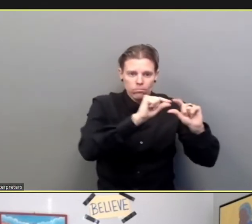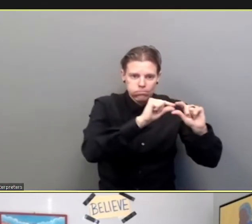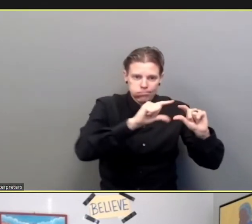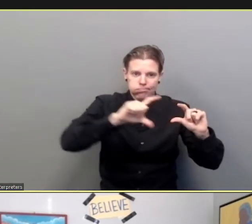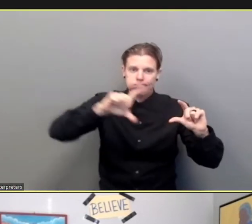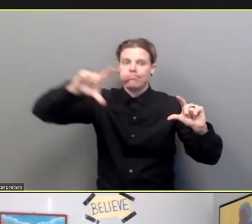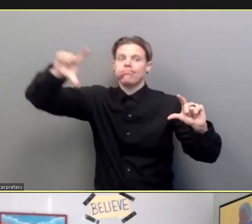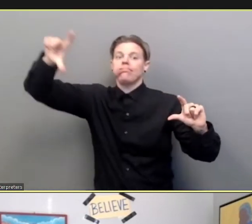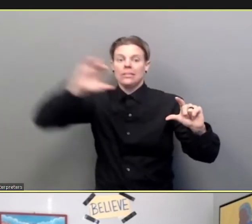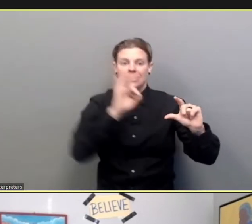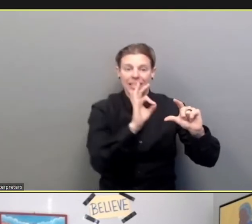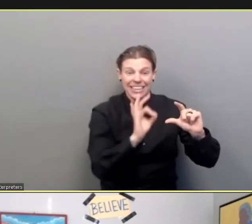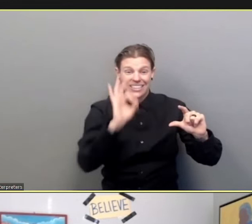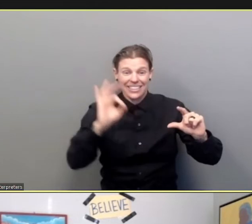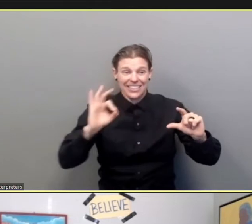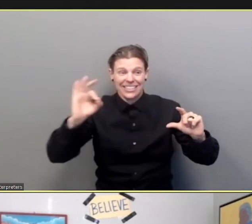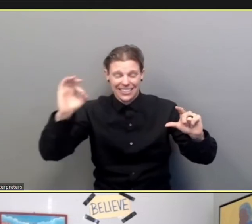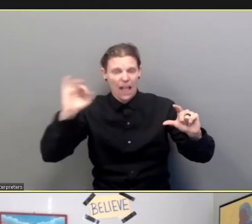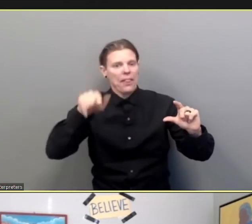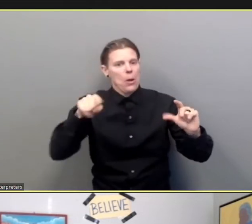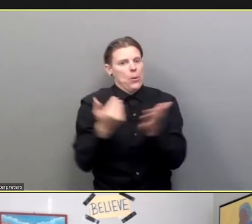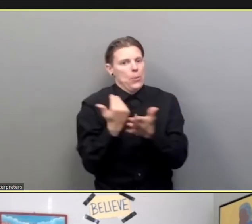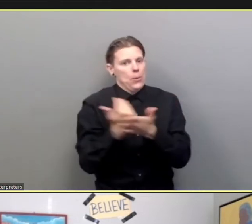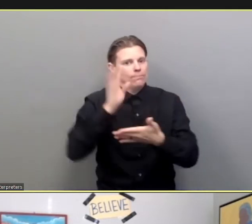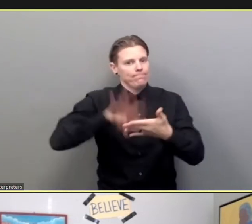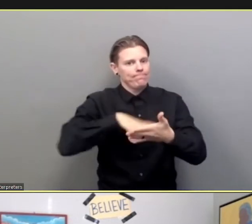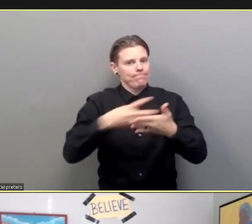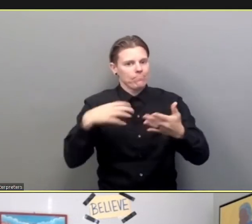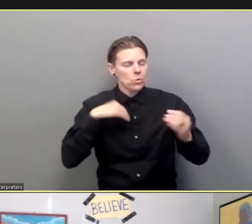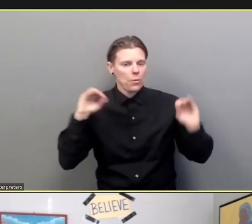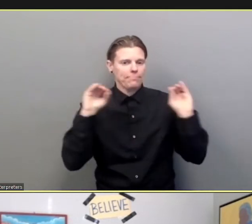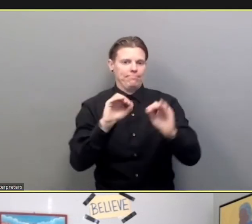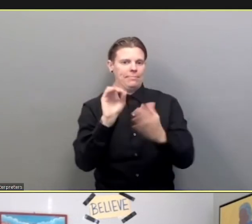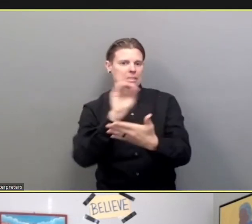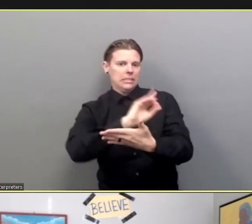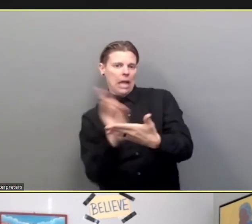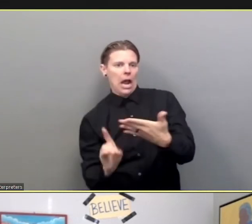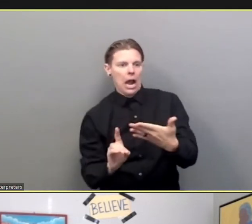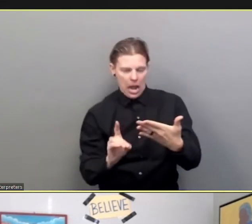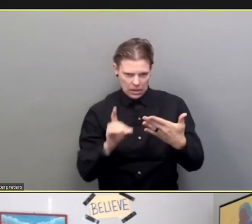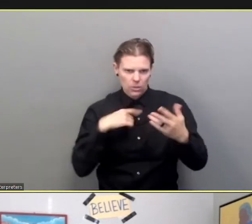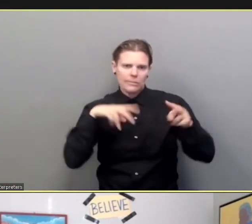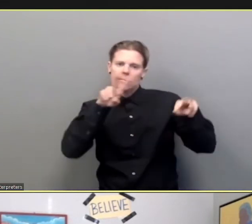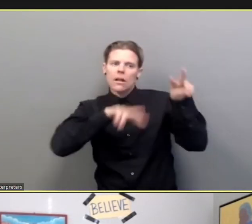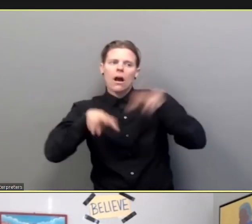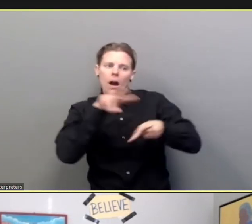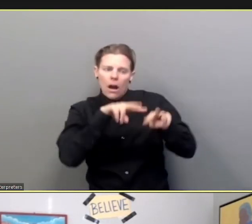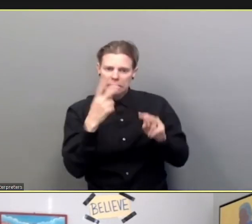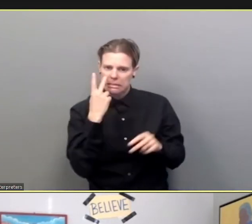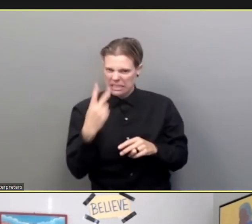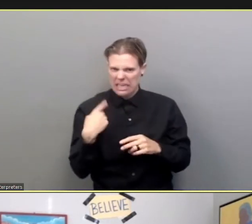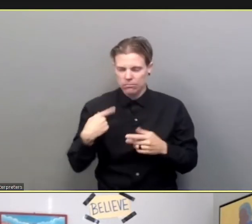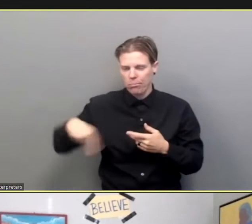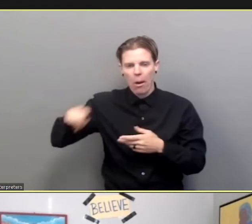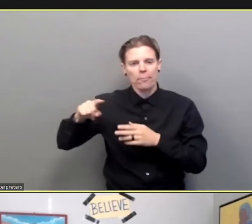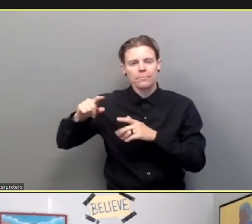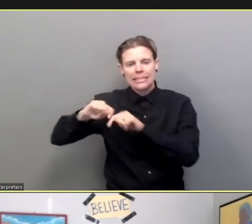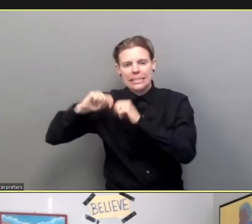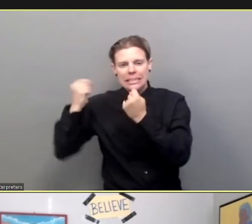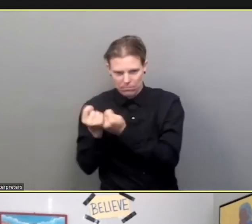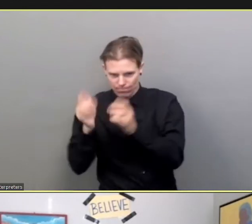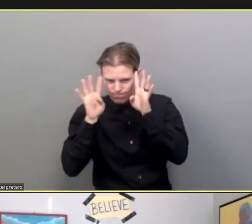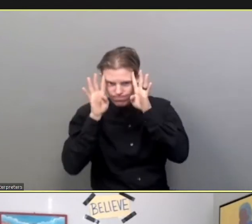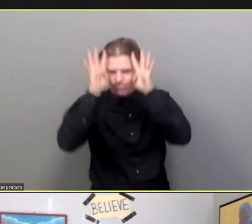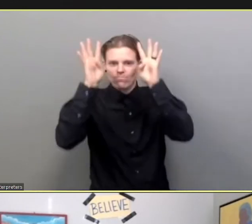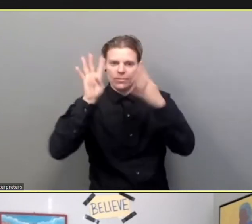are vetting with the modeling team this week and hope to put online next week, because we didn't think there were enough